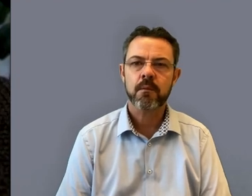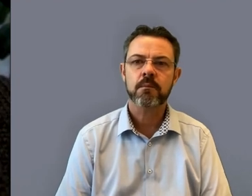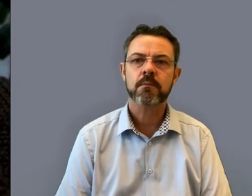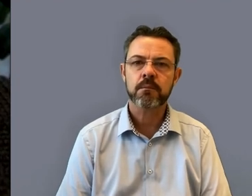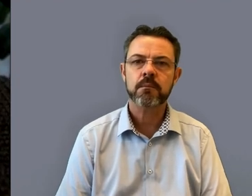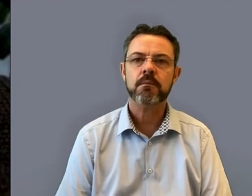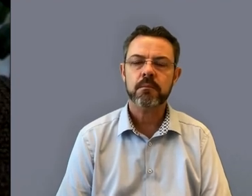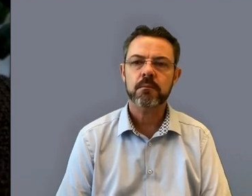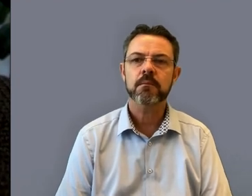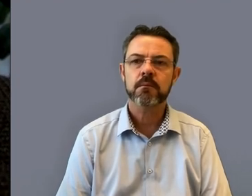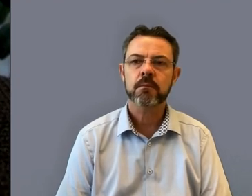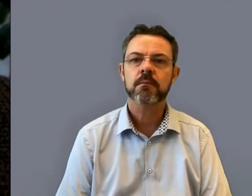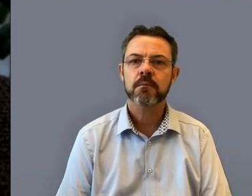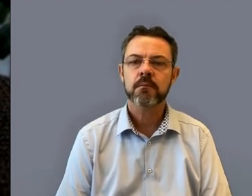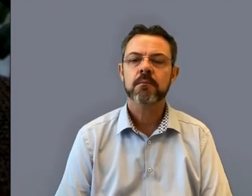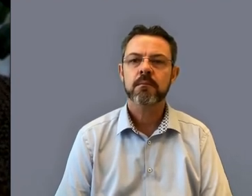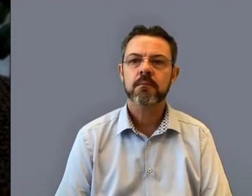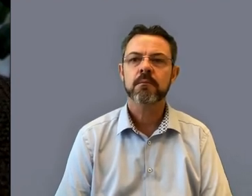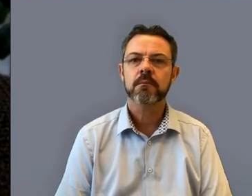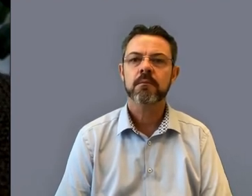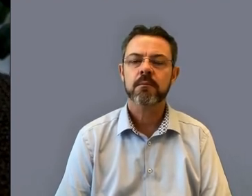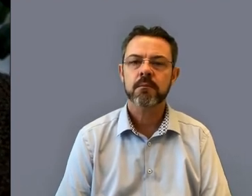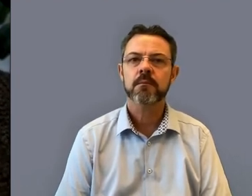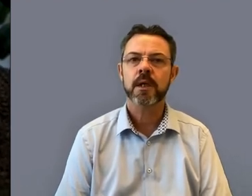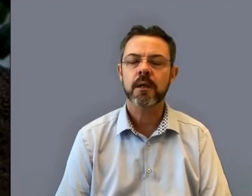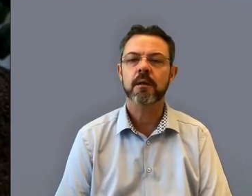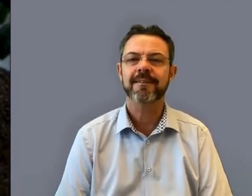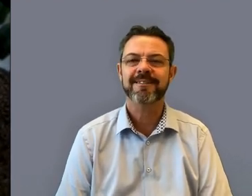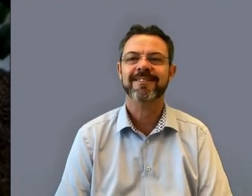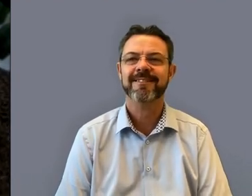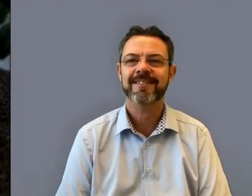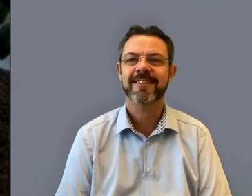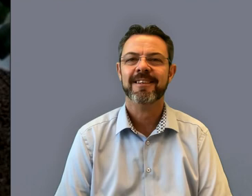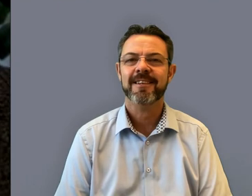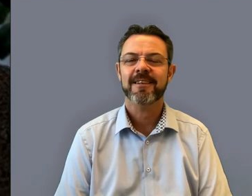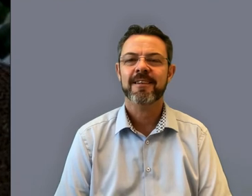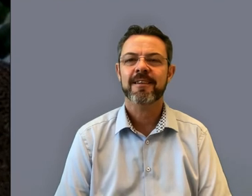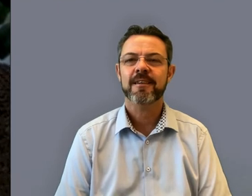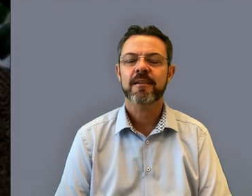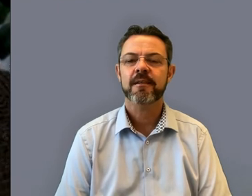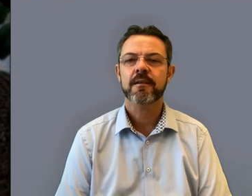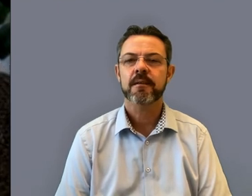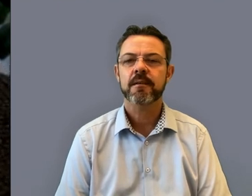gets frozen because they're owned by a Russian oligarch, I don't know,